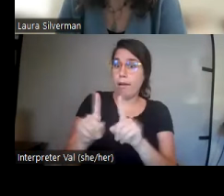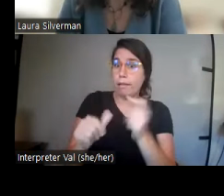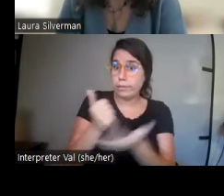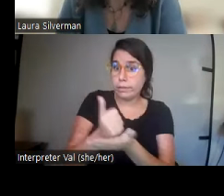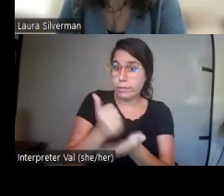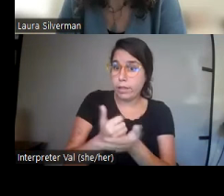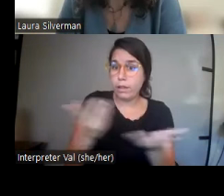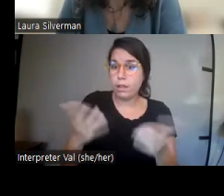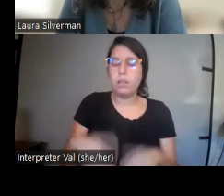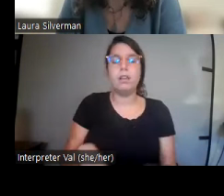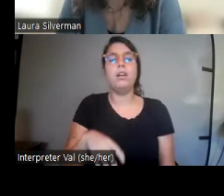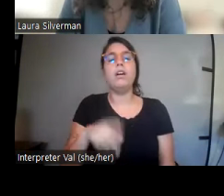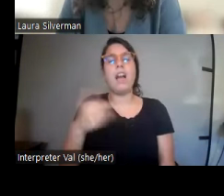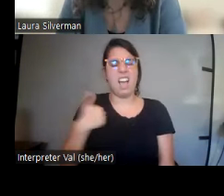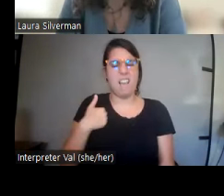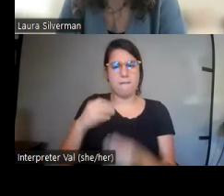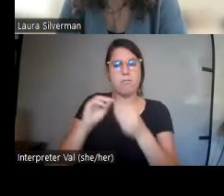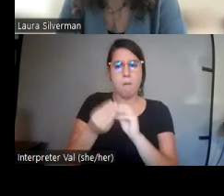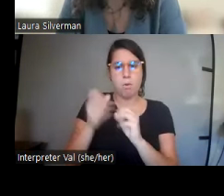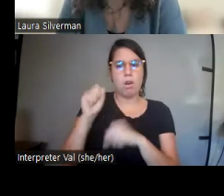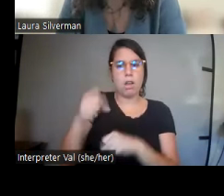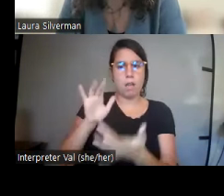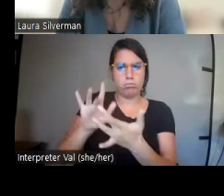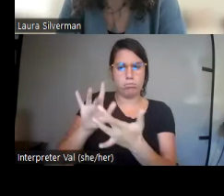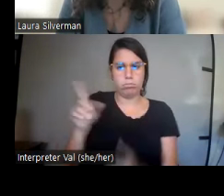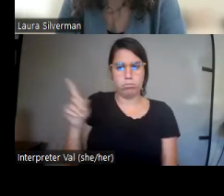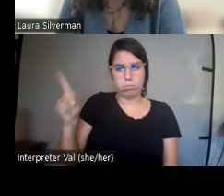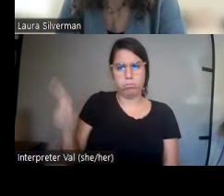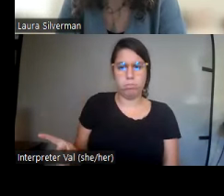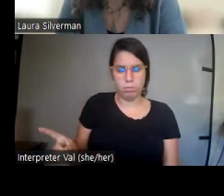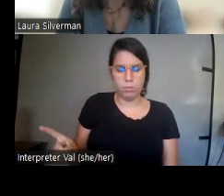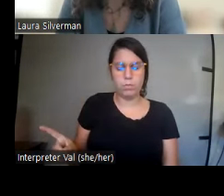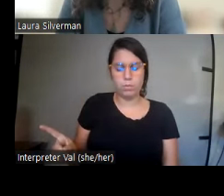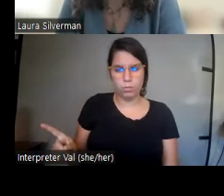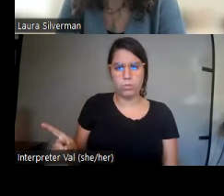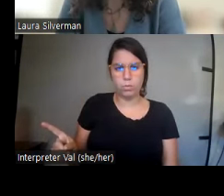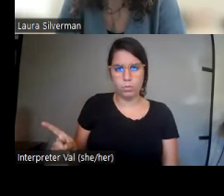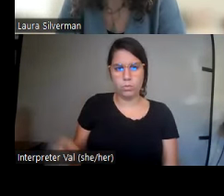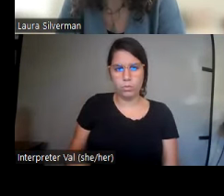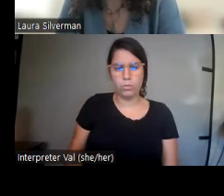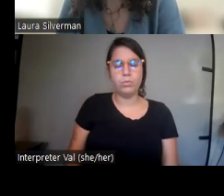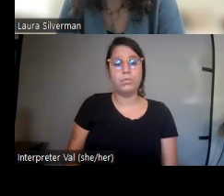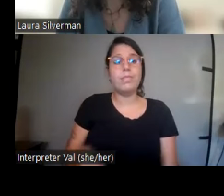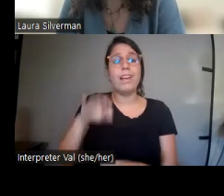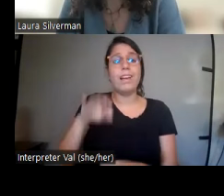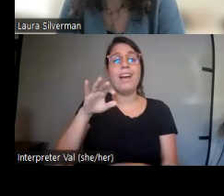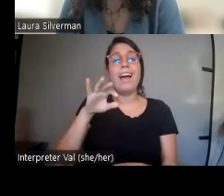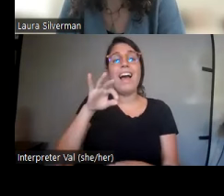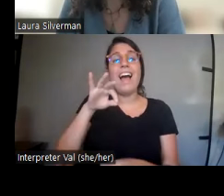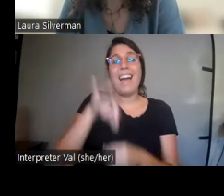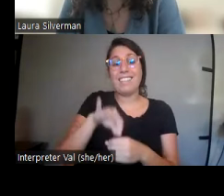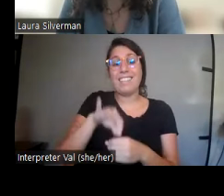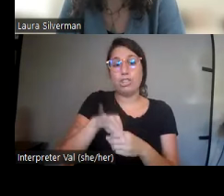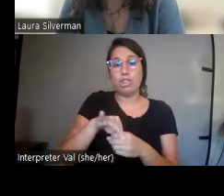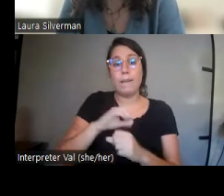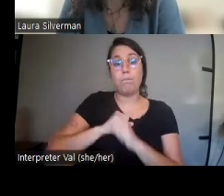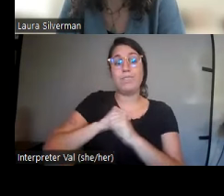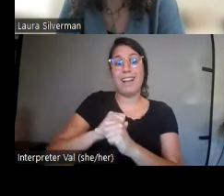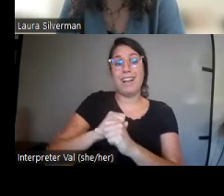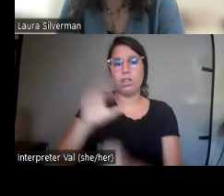there are numbers that you can call, and I have them up on the screen. The Election Protection Coalition is